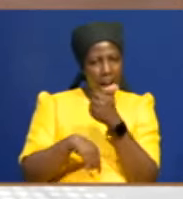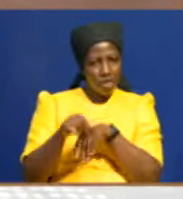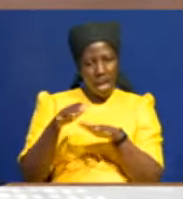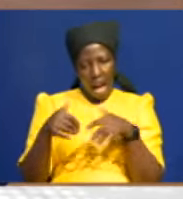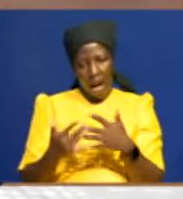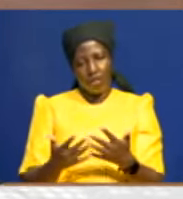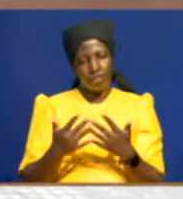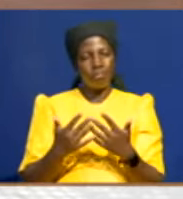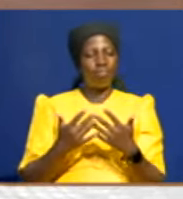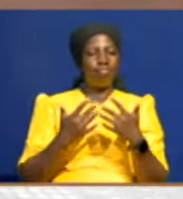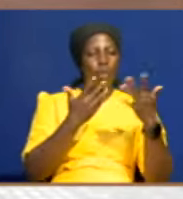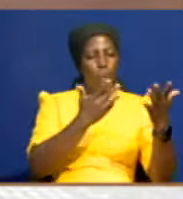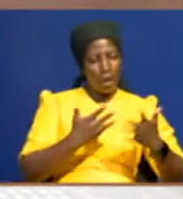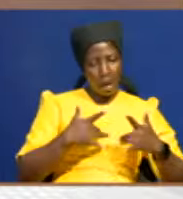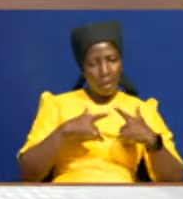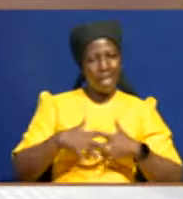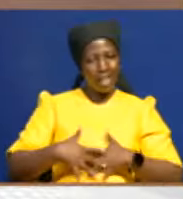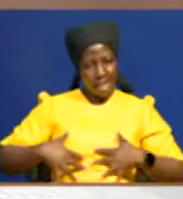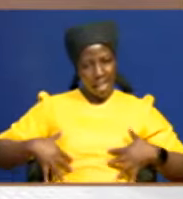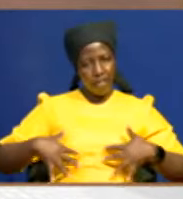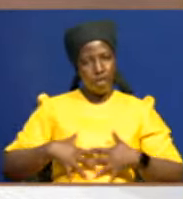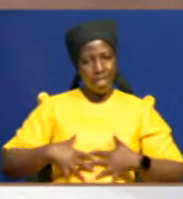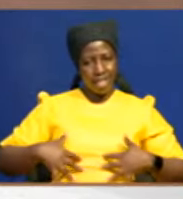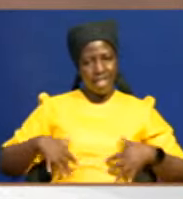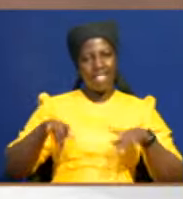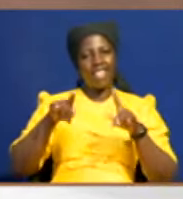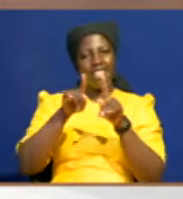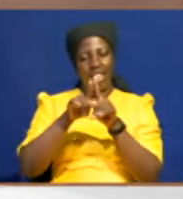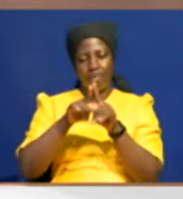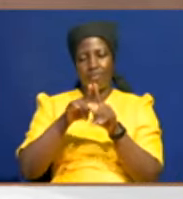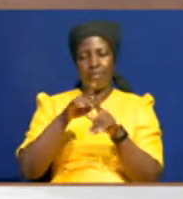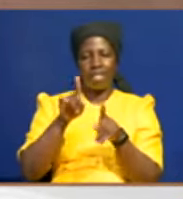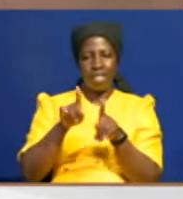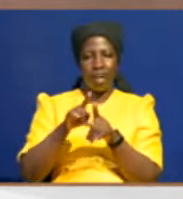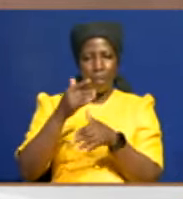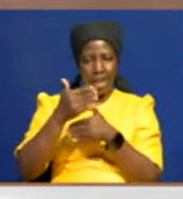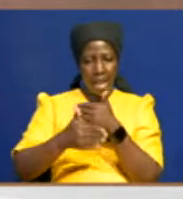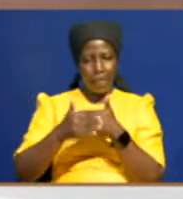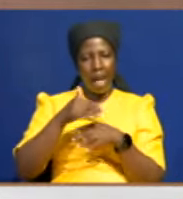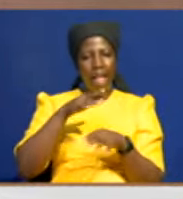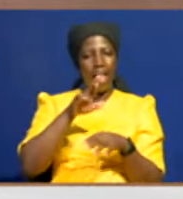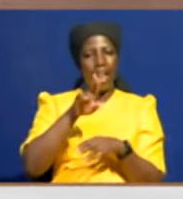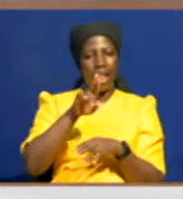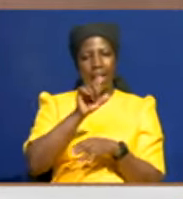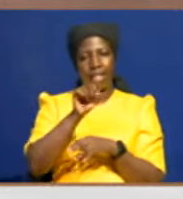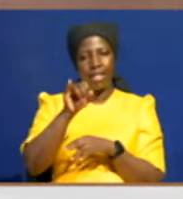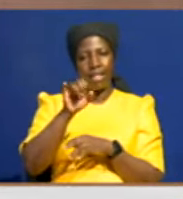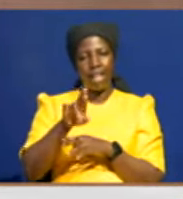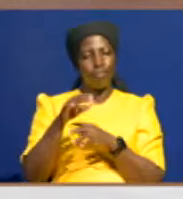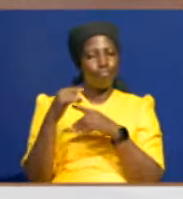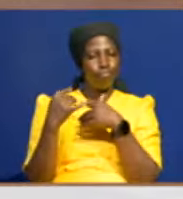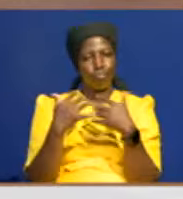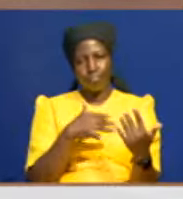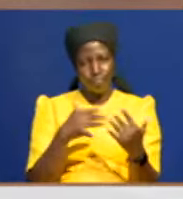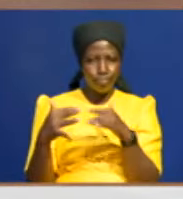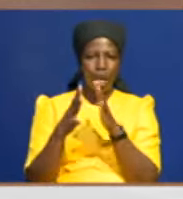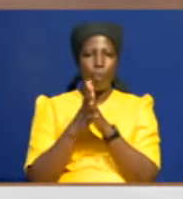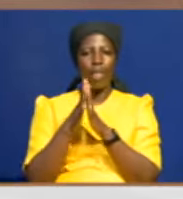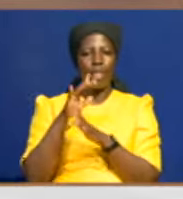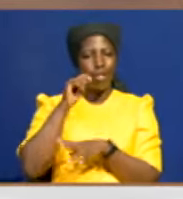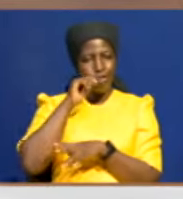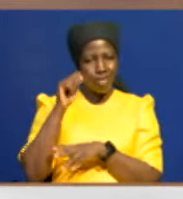how from our close point of view as neighbors, this Russian aggression against Ukraine looks like, how dramatic consequences it